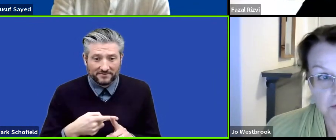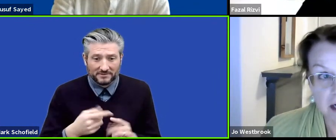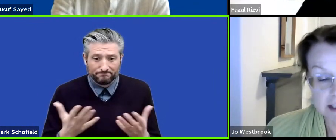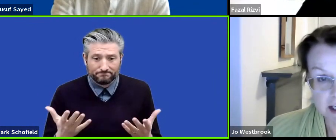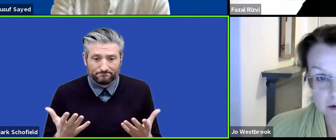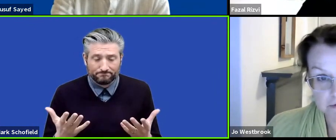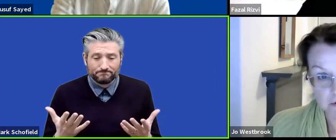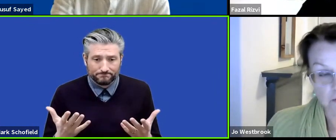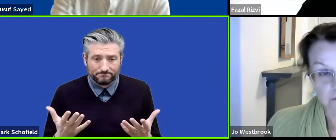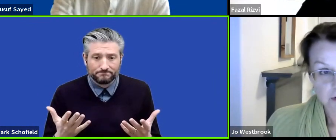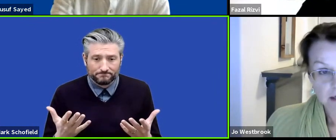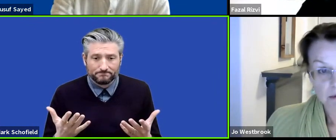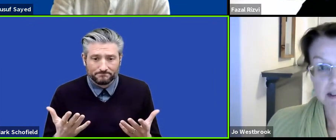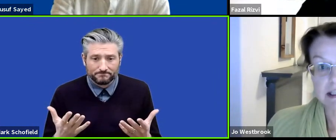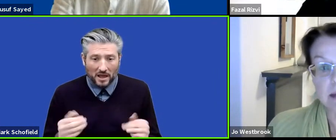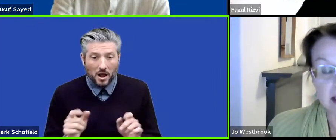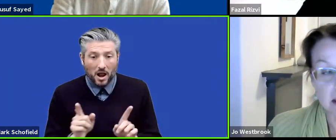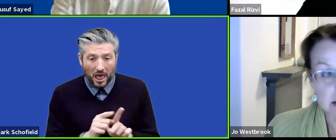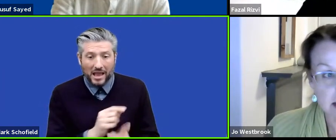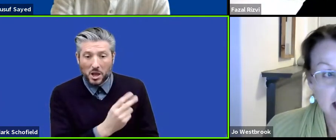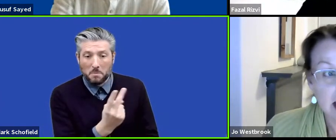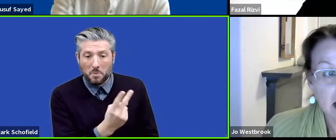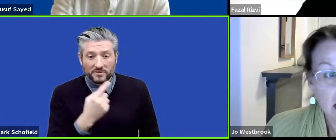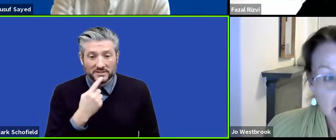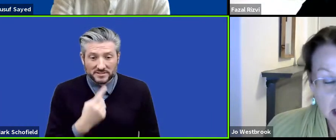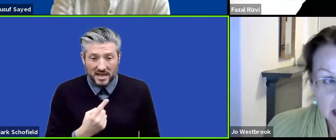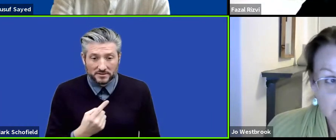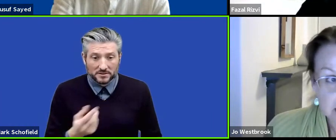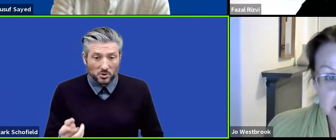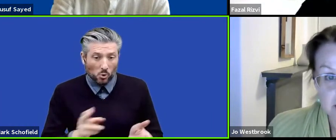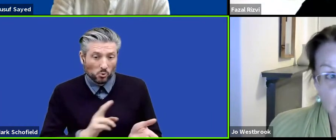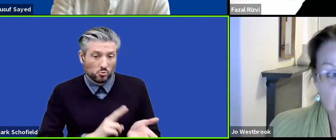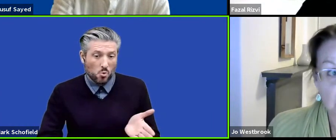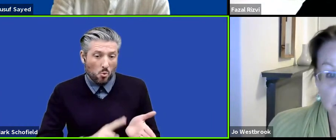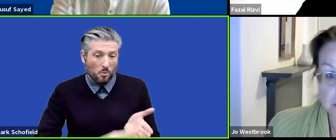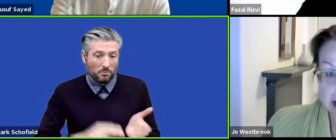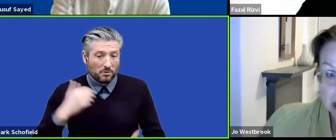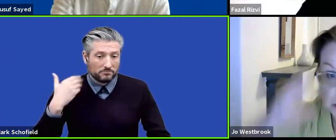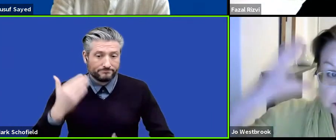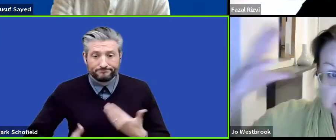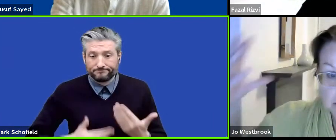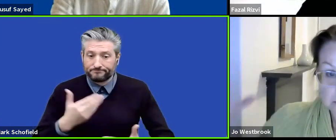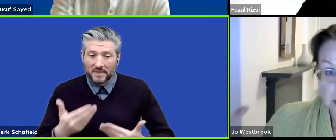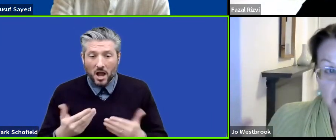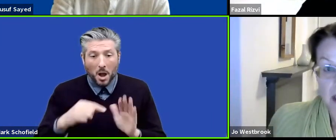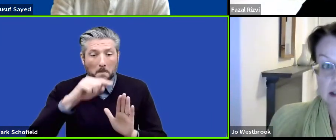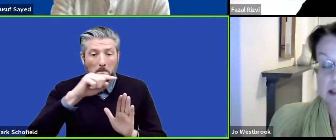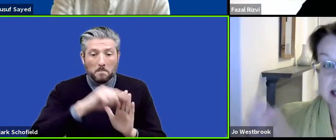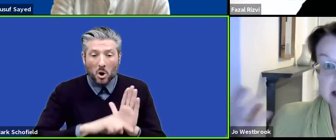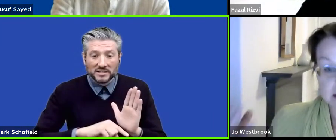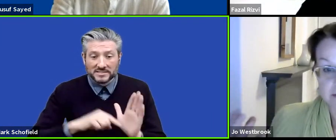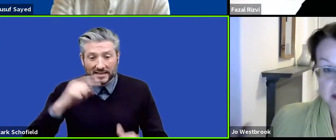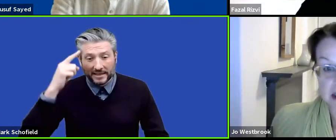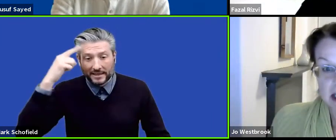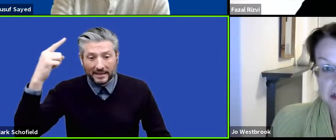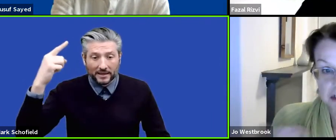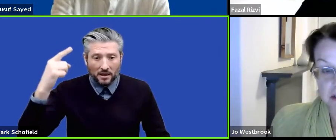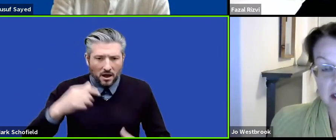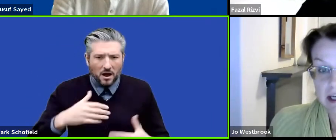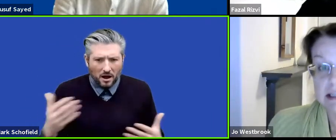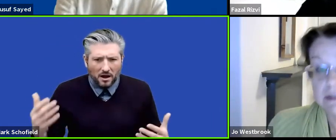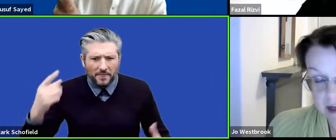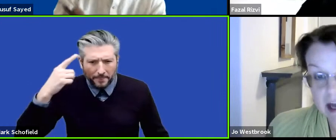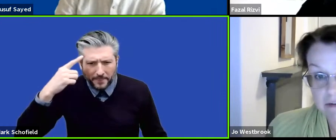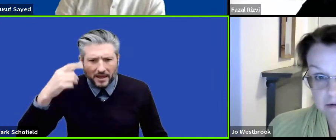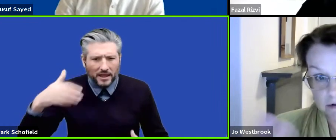you know, the idea of policymakers coming to their work with an inclusive understanding of